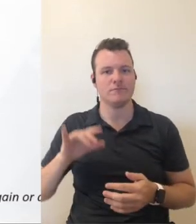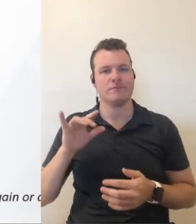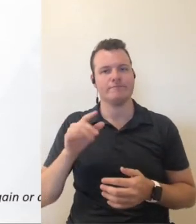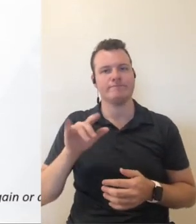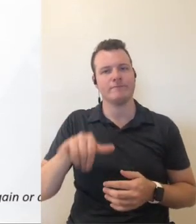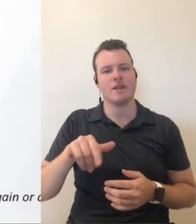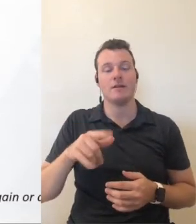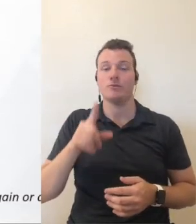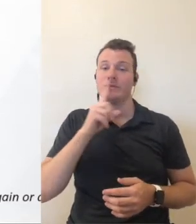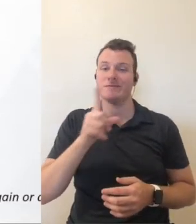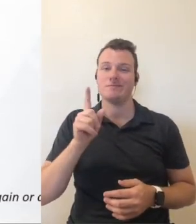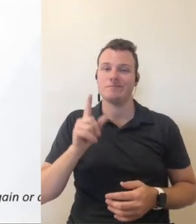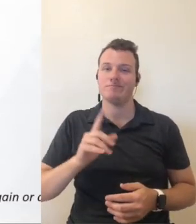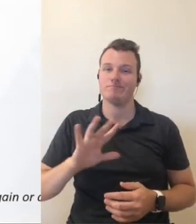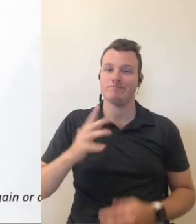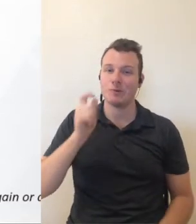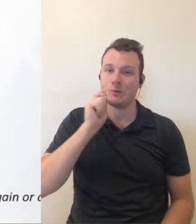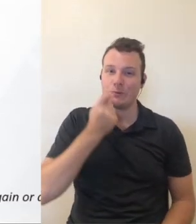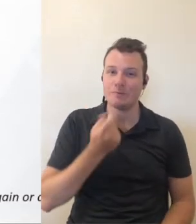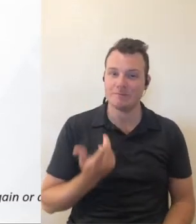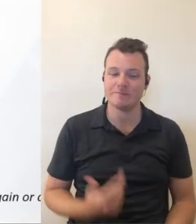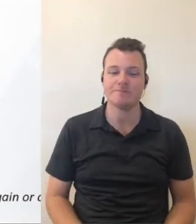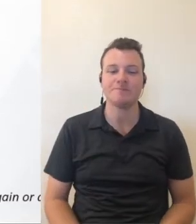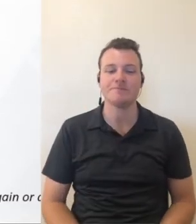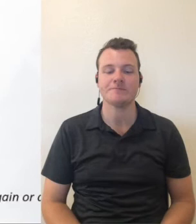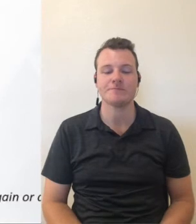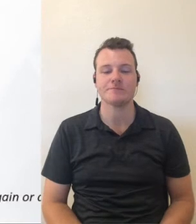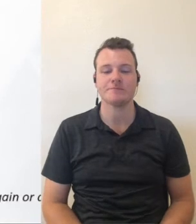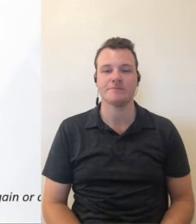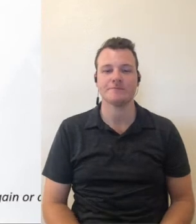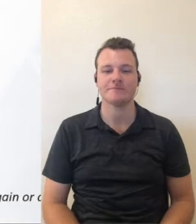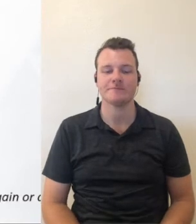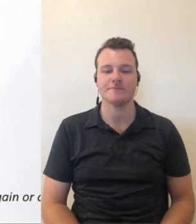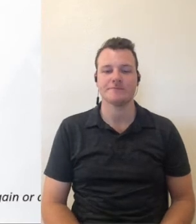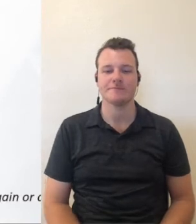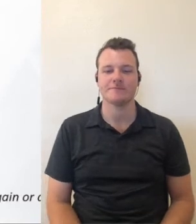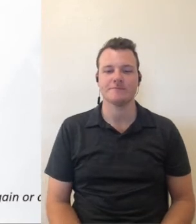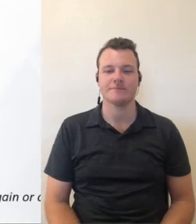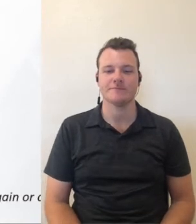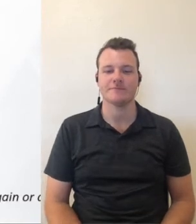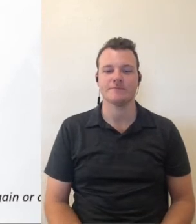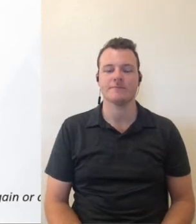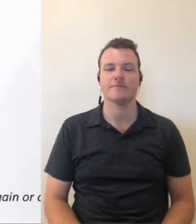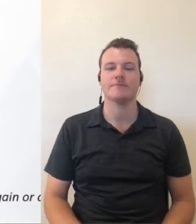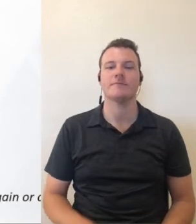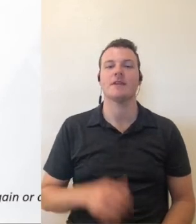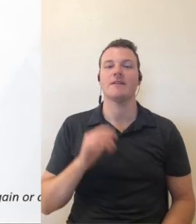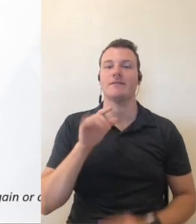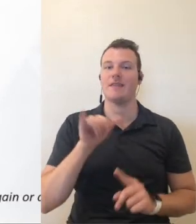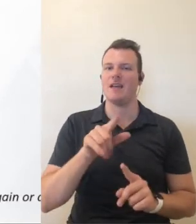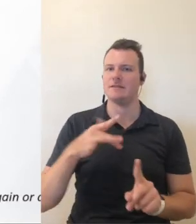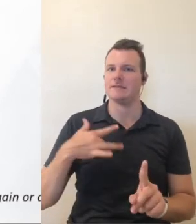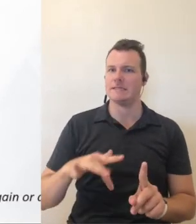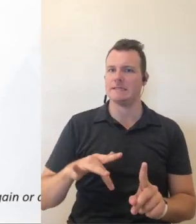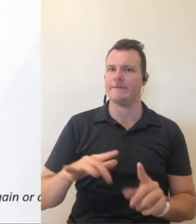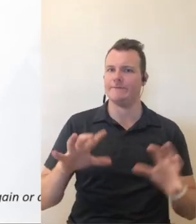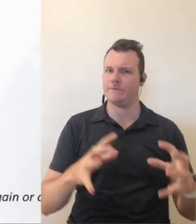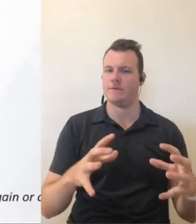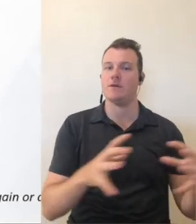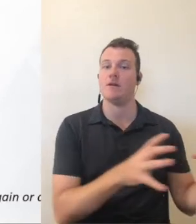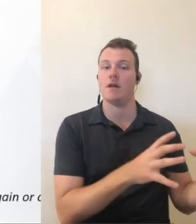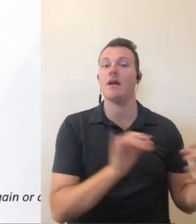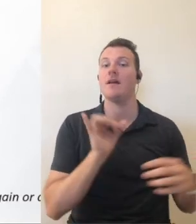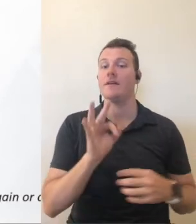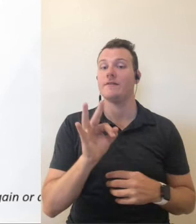working? It's kind of cool. If we now go to an inelastic demand, it's the opposite